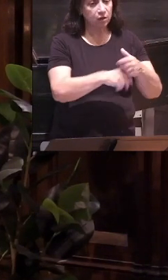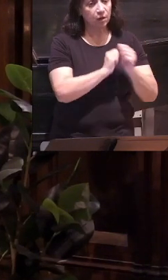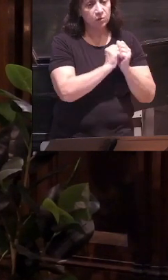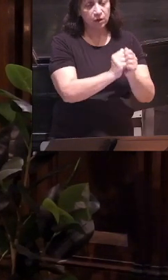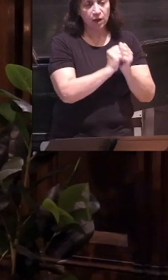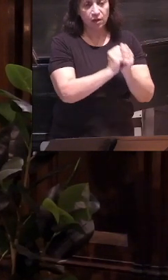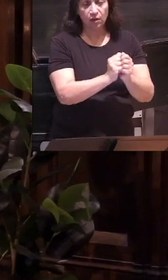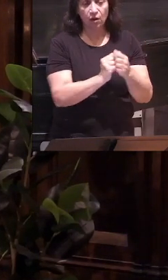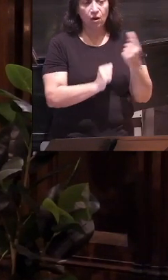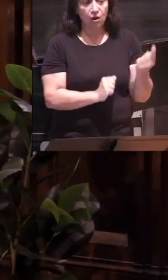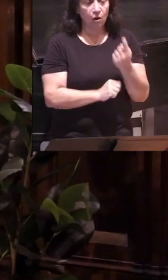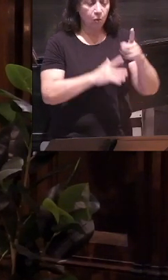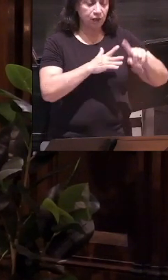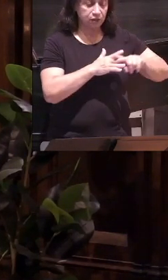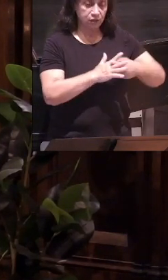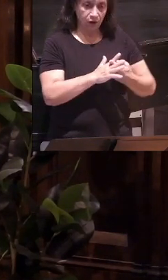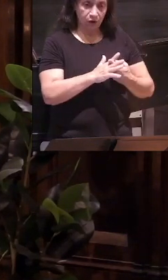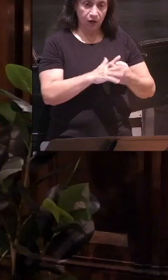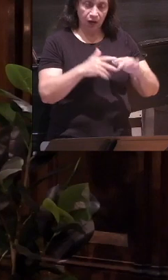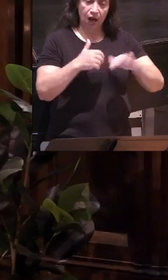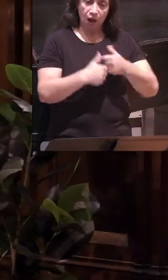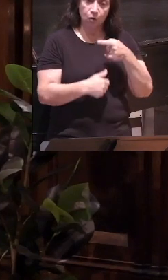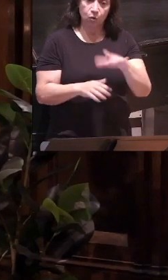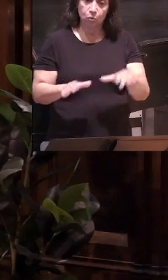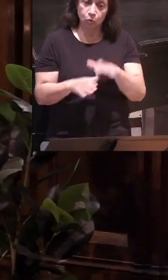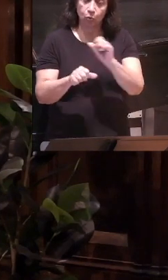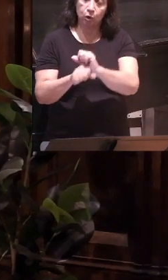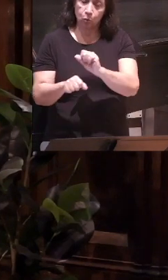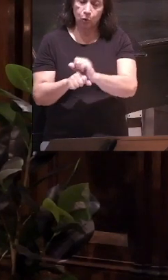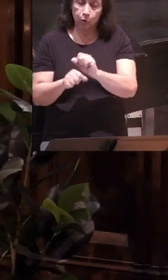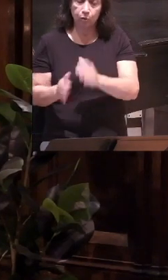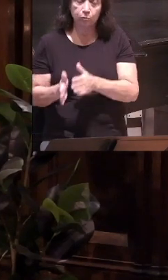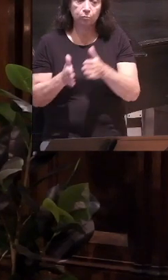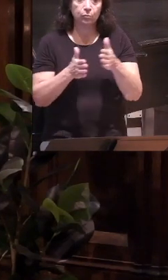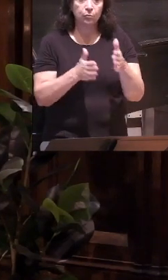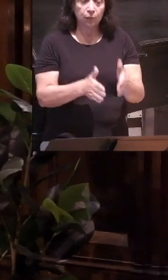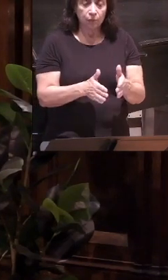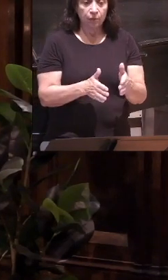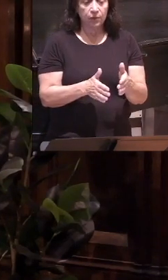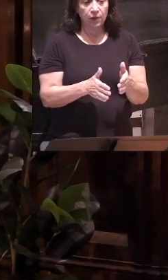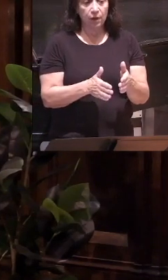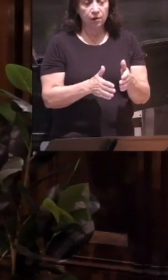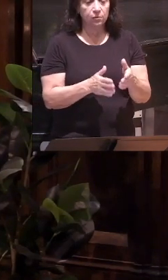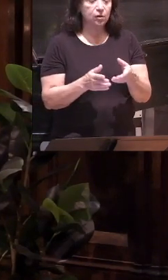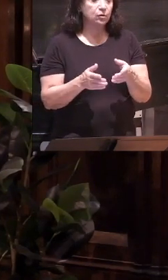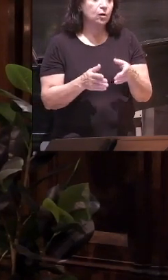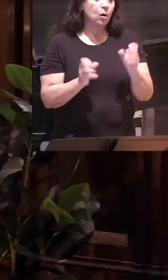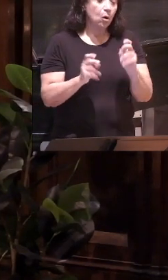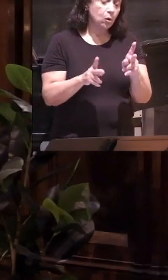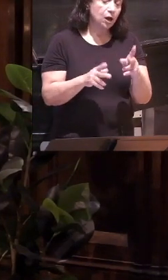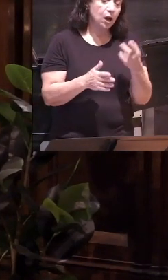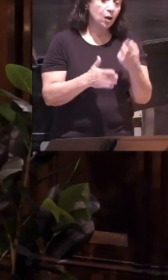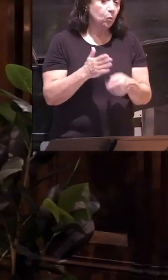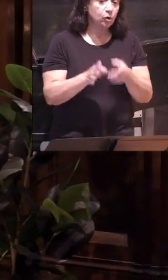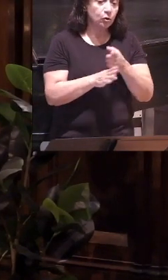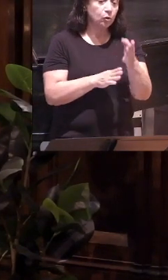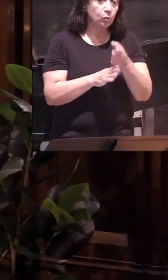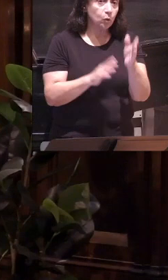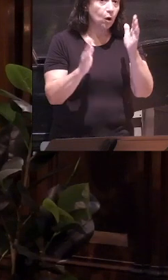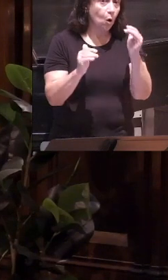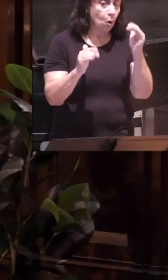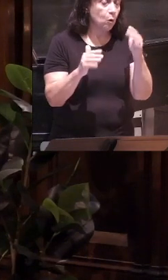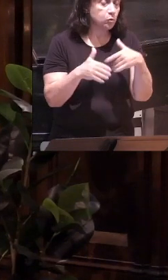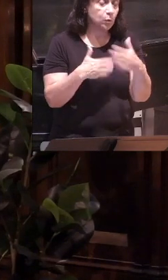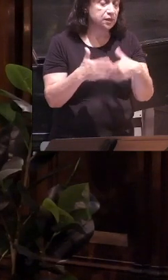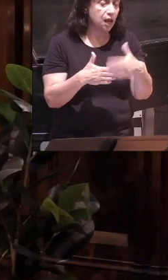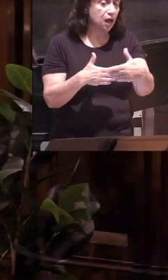together always started off with, how are you doing in your work? And then we transitioned to, okay, what are your career aspirations?